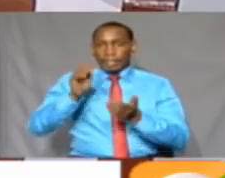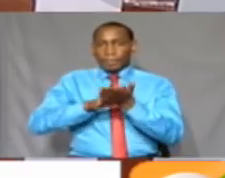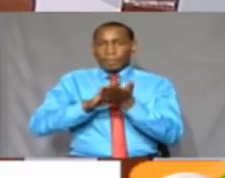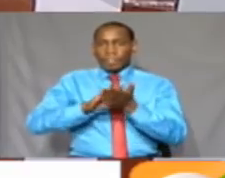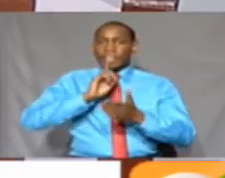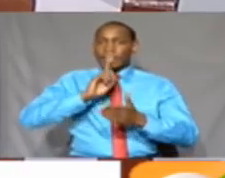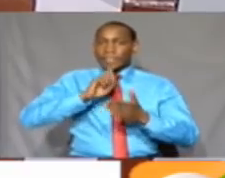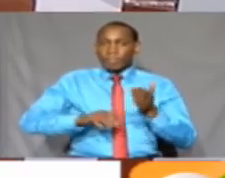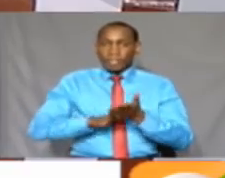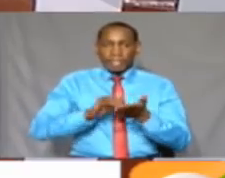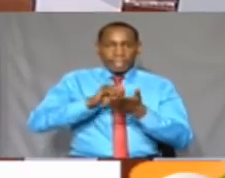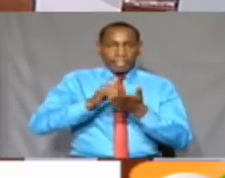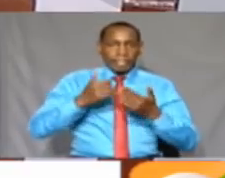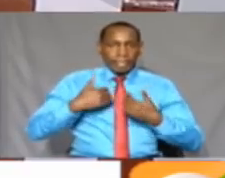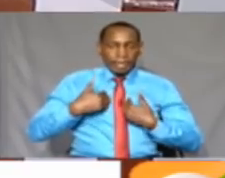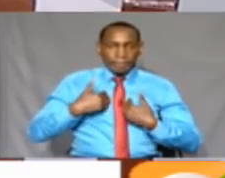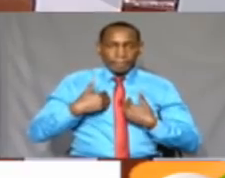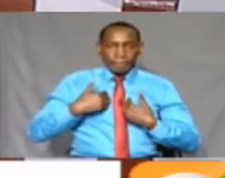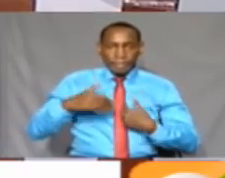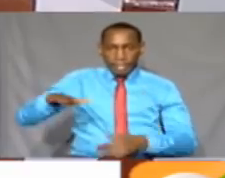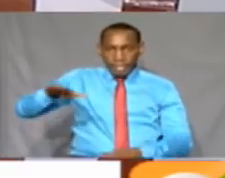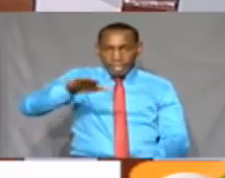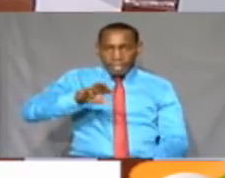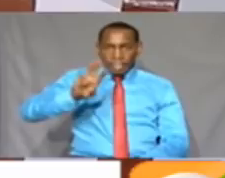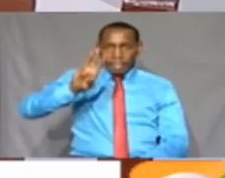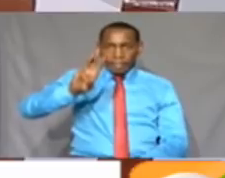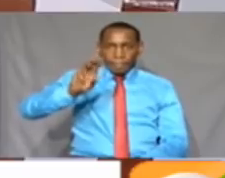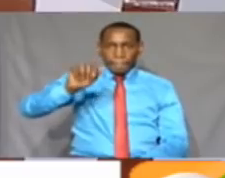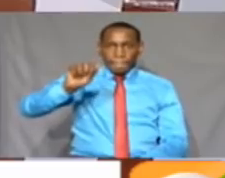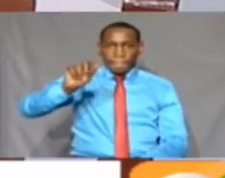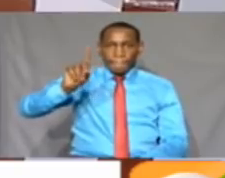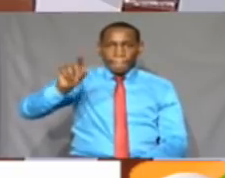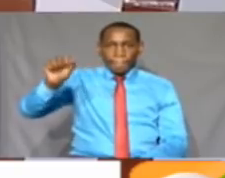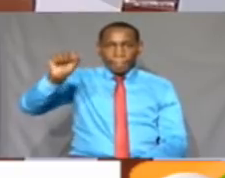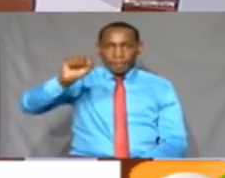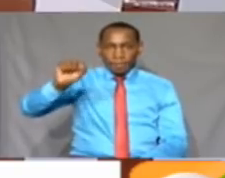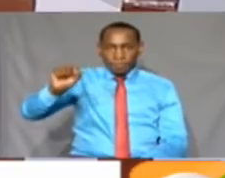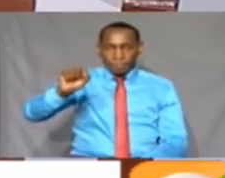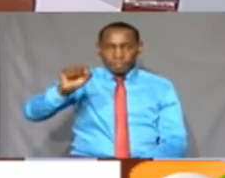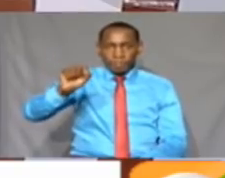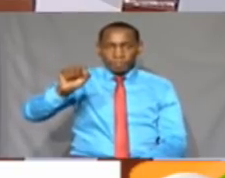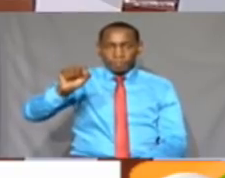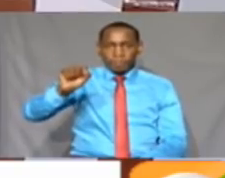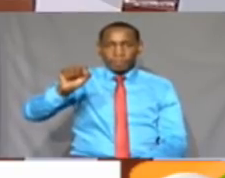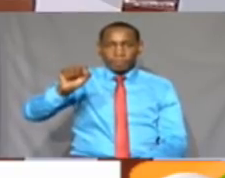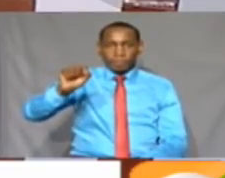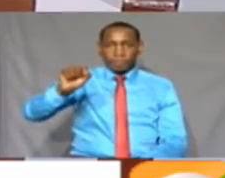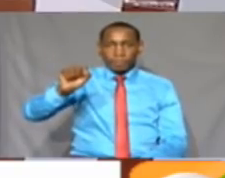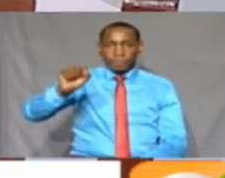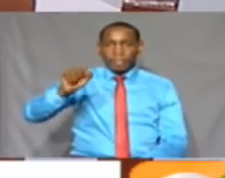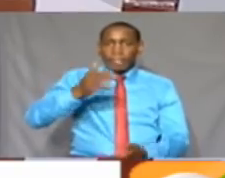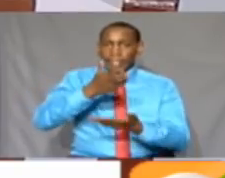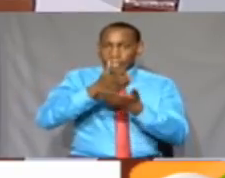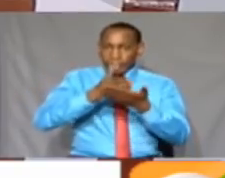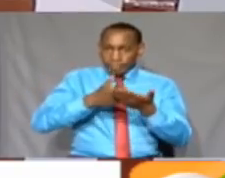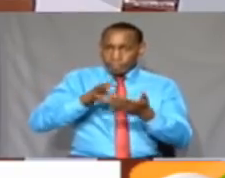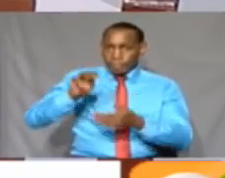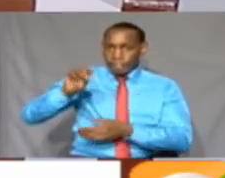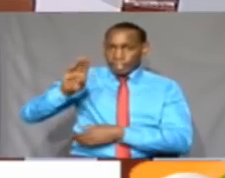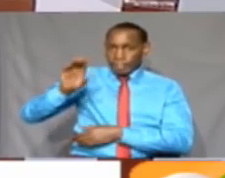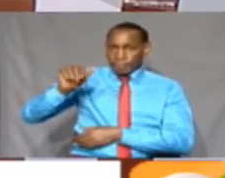says that we are going to have the wards, which he doesn't tell us how the wards will be demarcated. And some of the